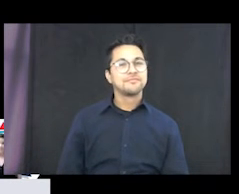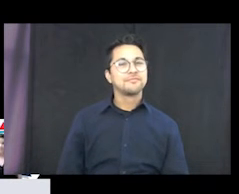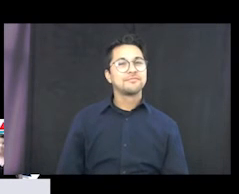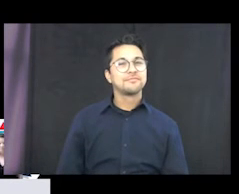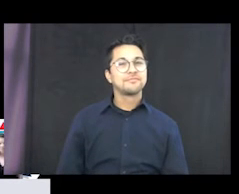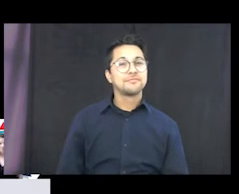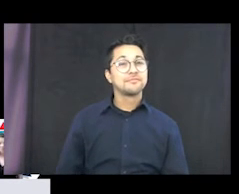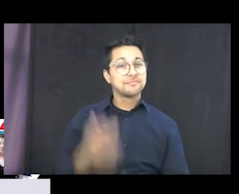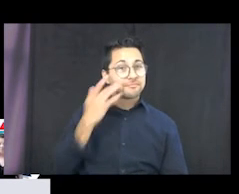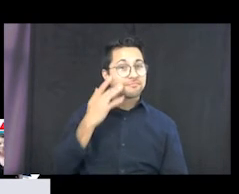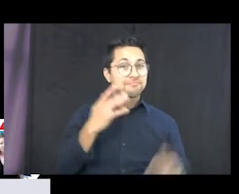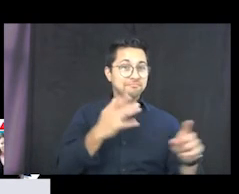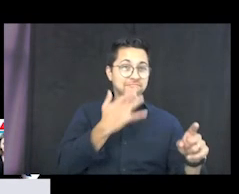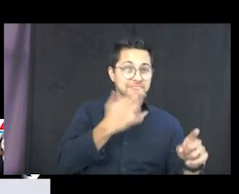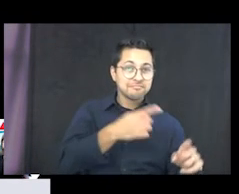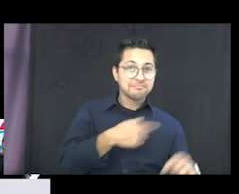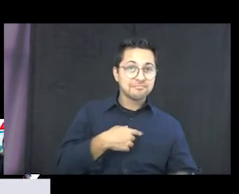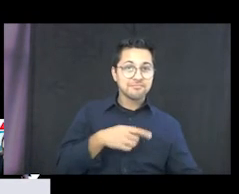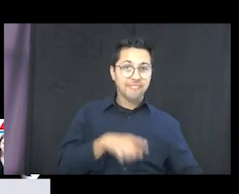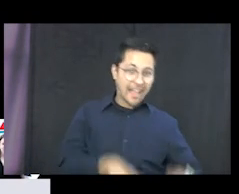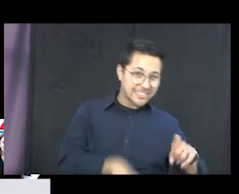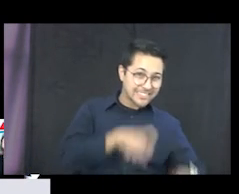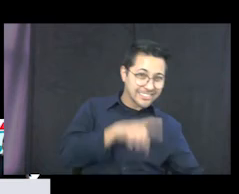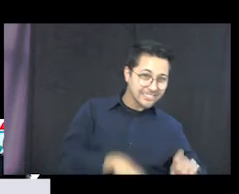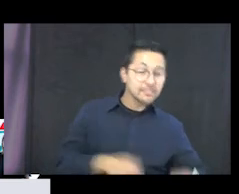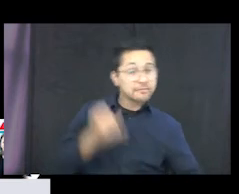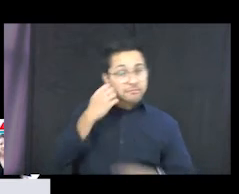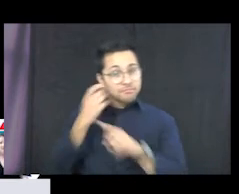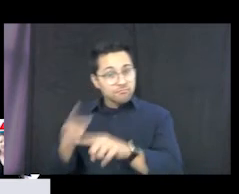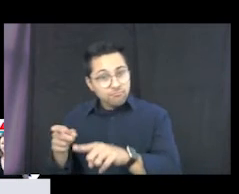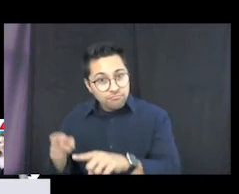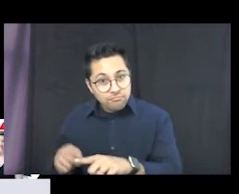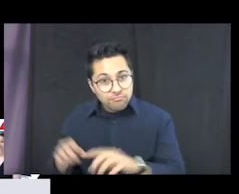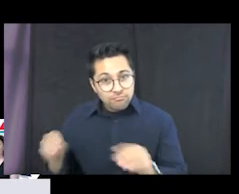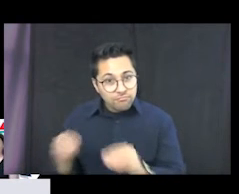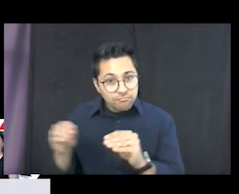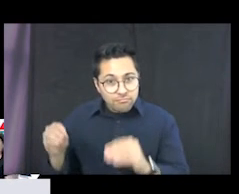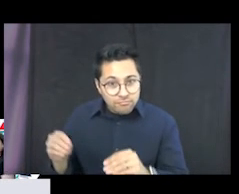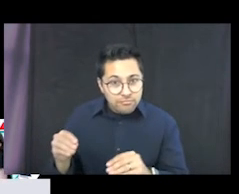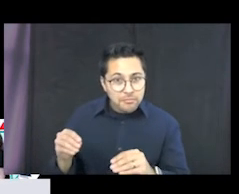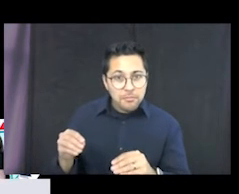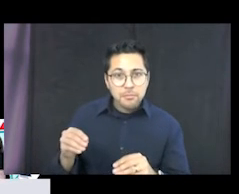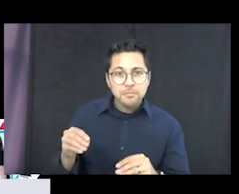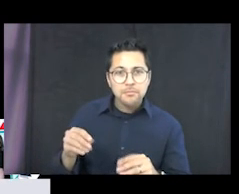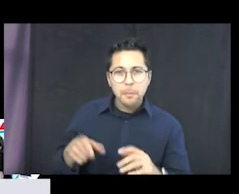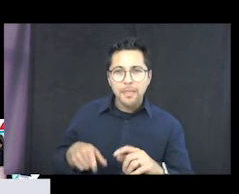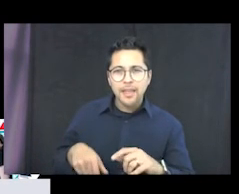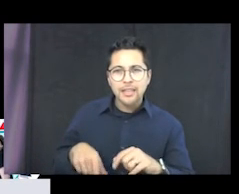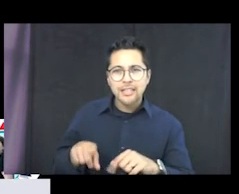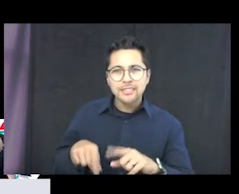If you pick superhero, you're doing high knees. If you pick wizard, you're doing butt kicks.